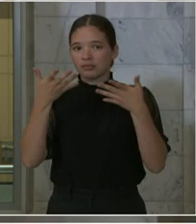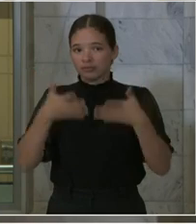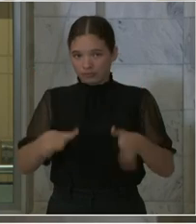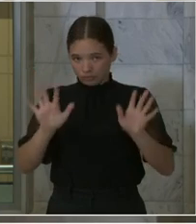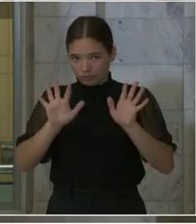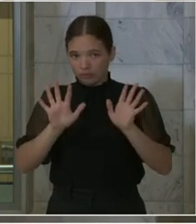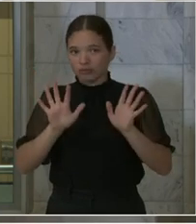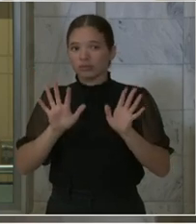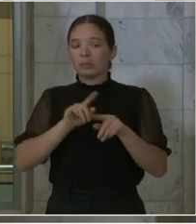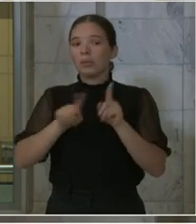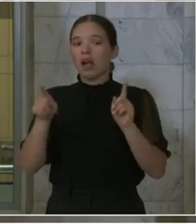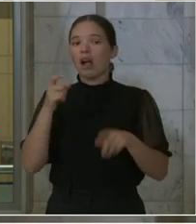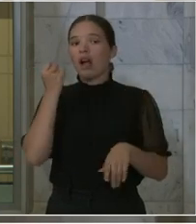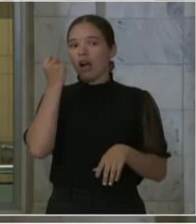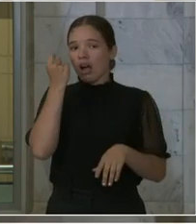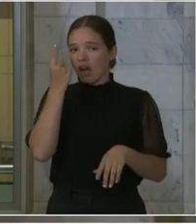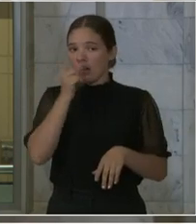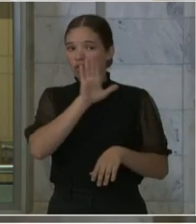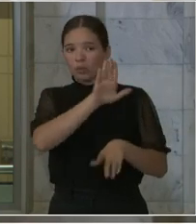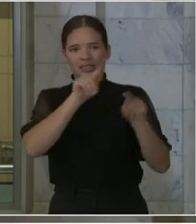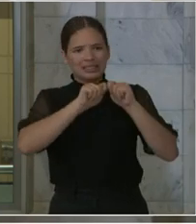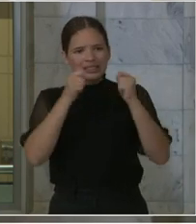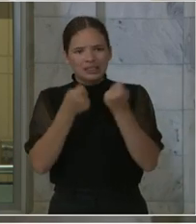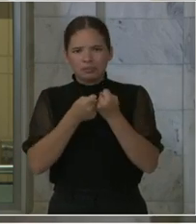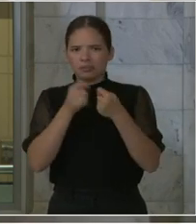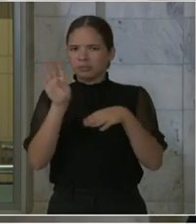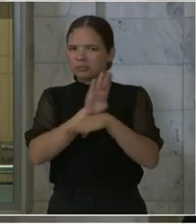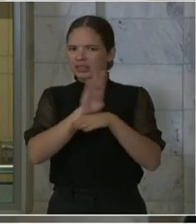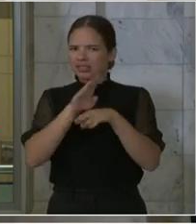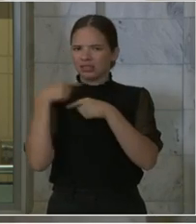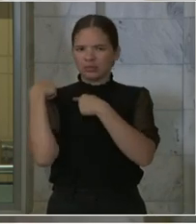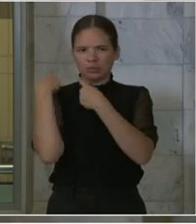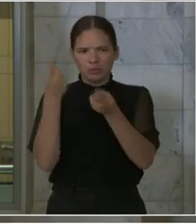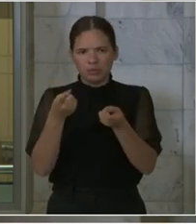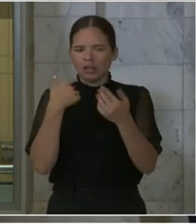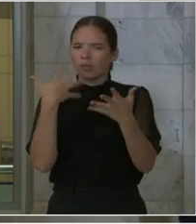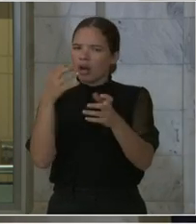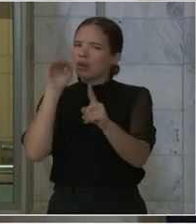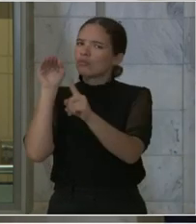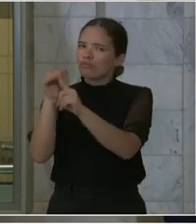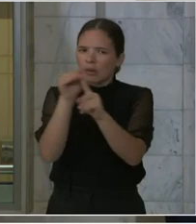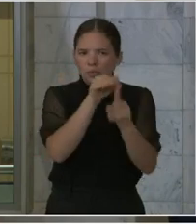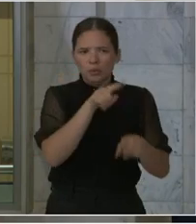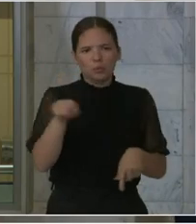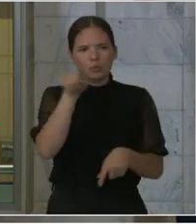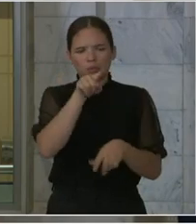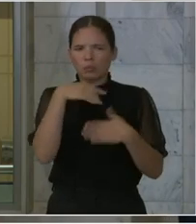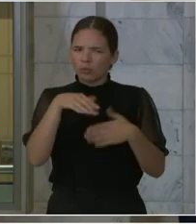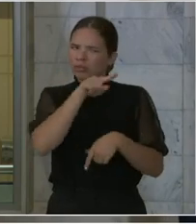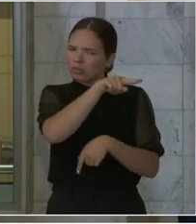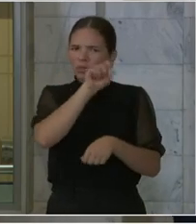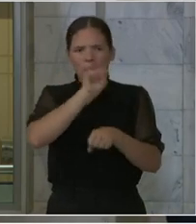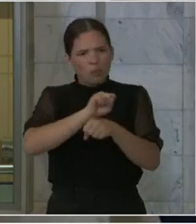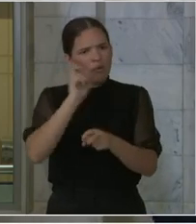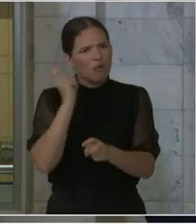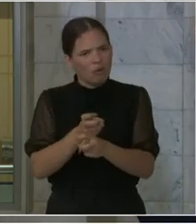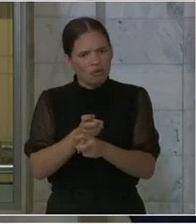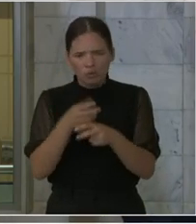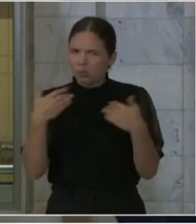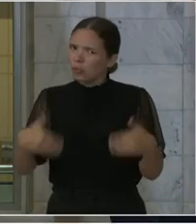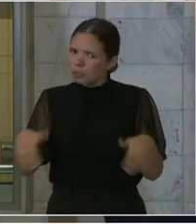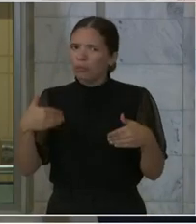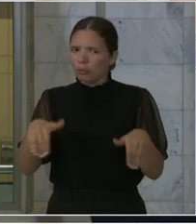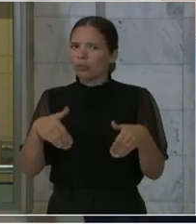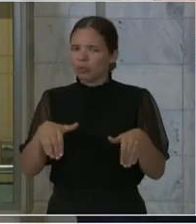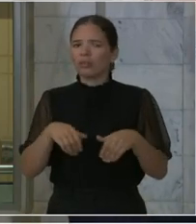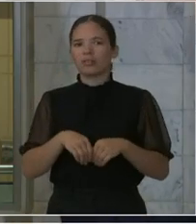But you and your team have been busy, and you might just want to remind everybody how hard we've been working. In a time where we called